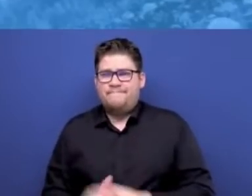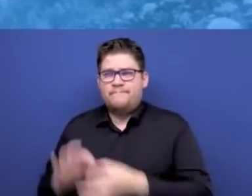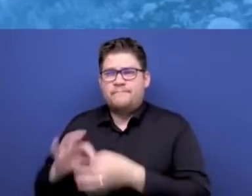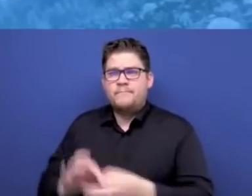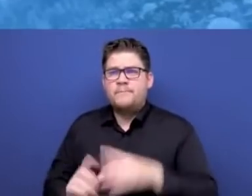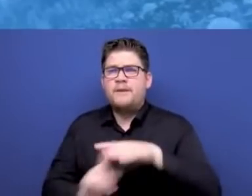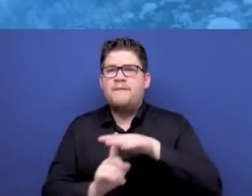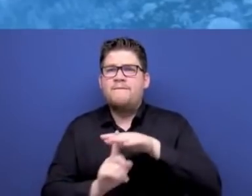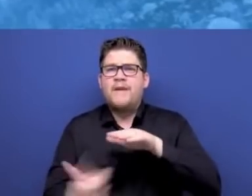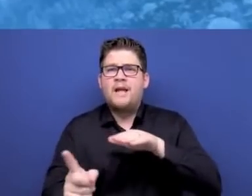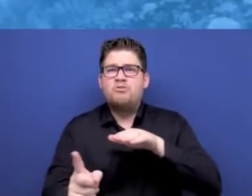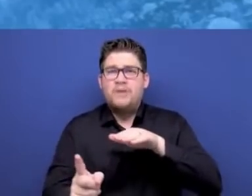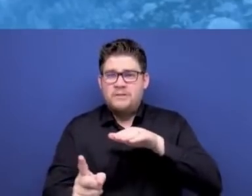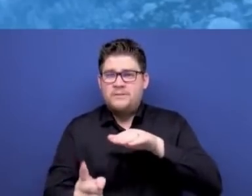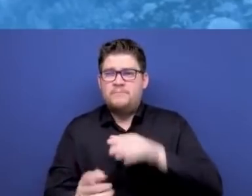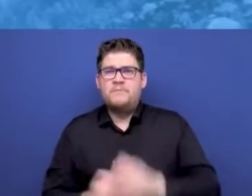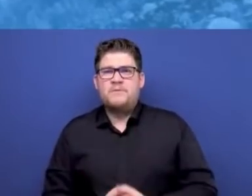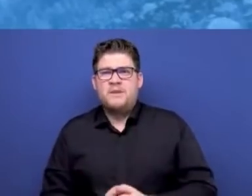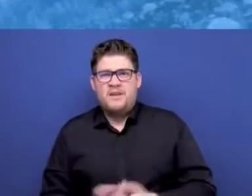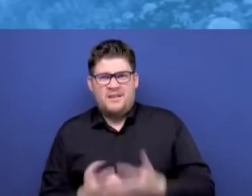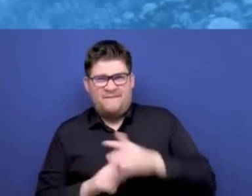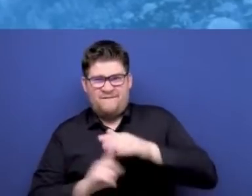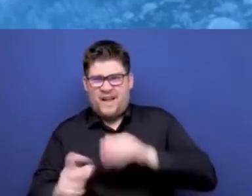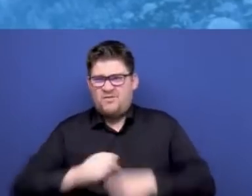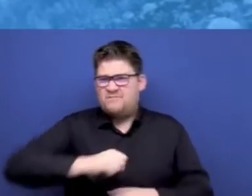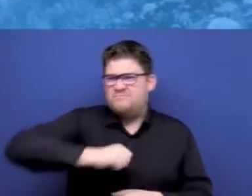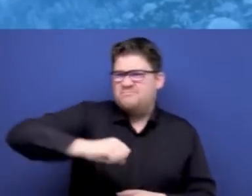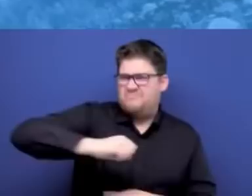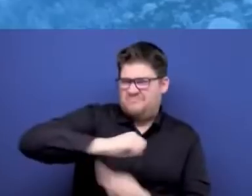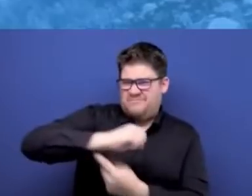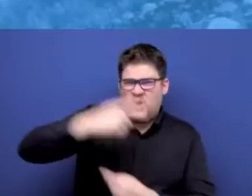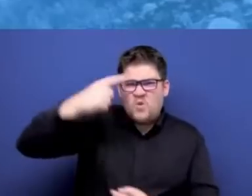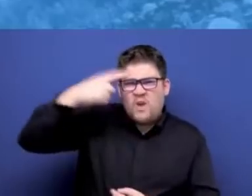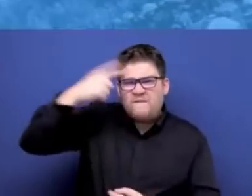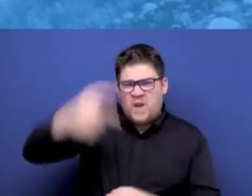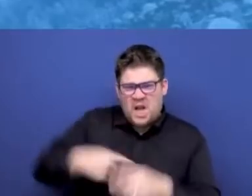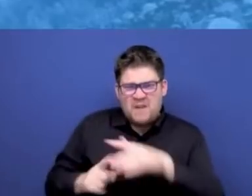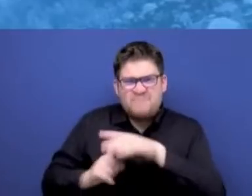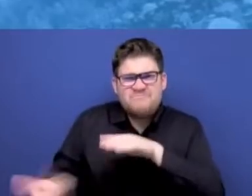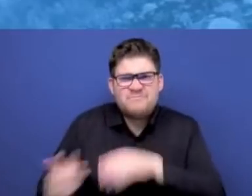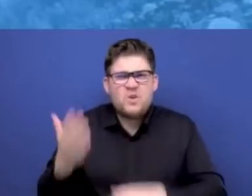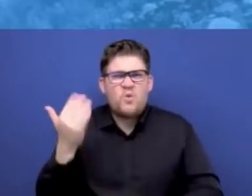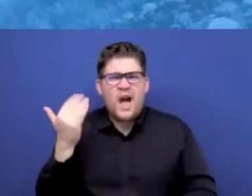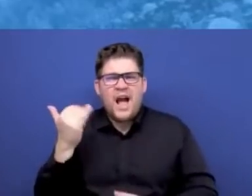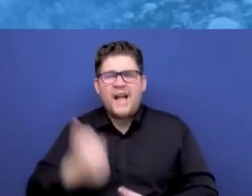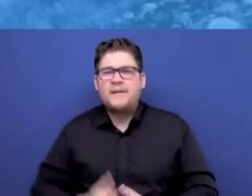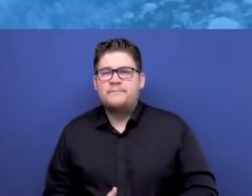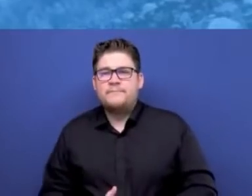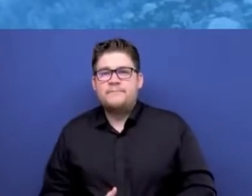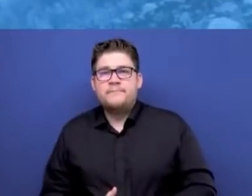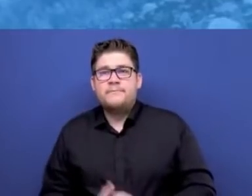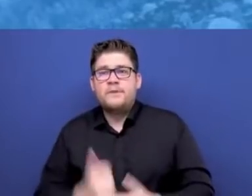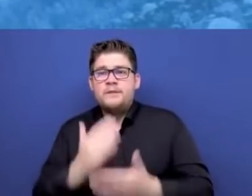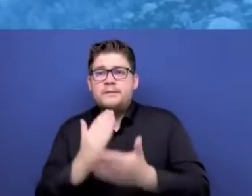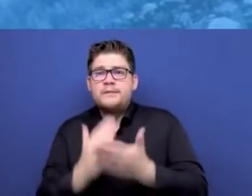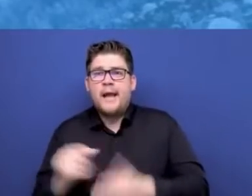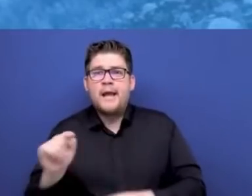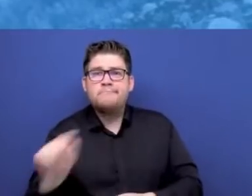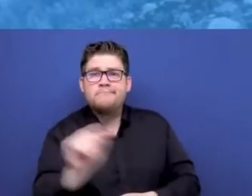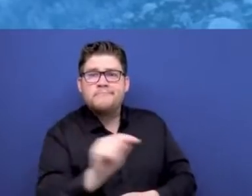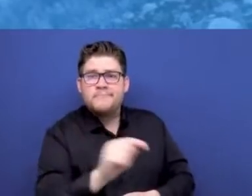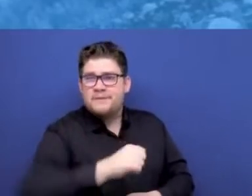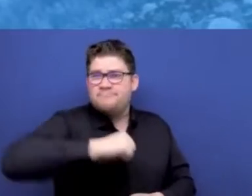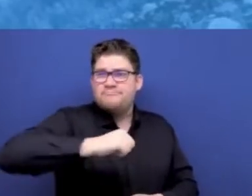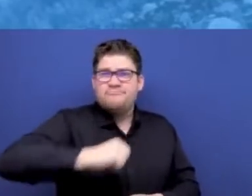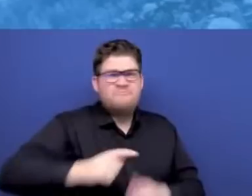been several reports of individuals who are not heeding evacuation orders. And BC Wildfire Service